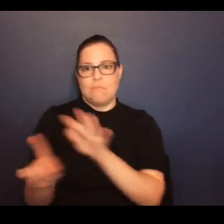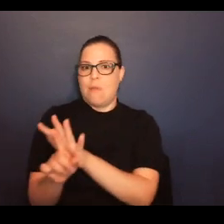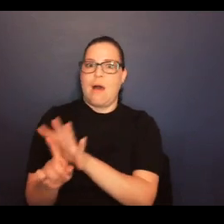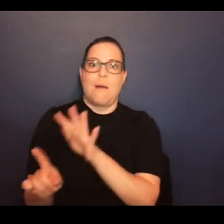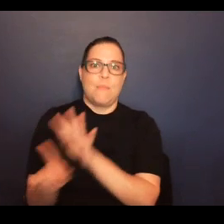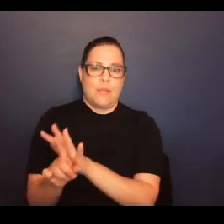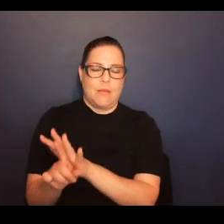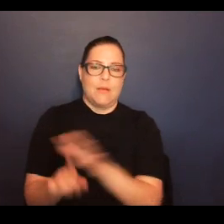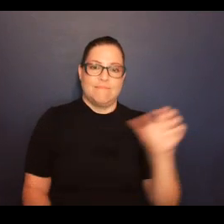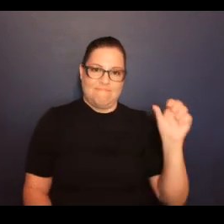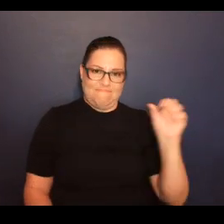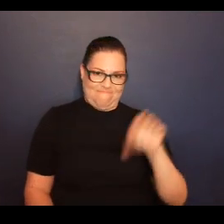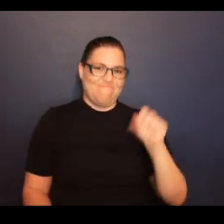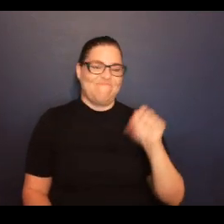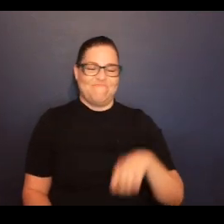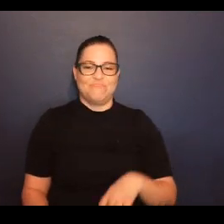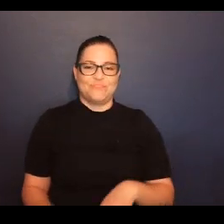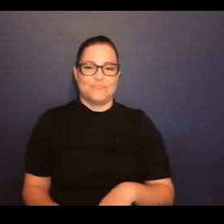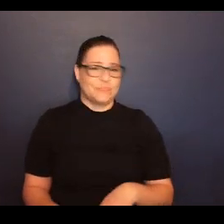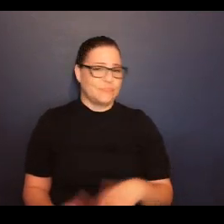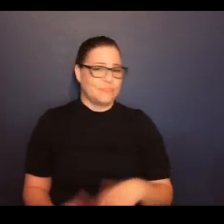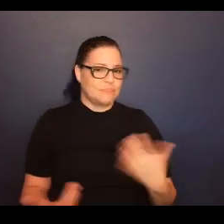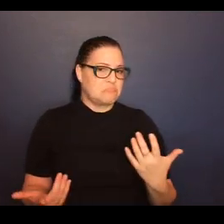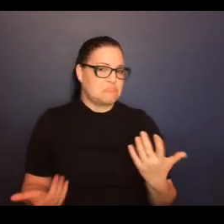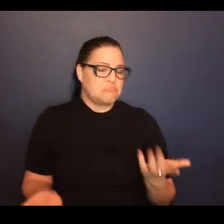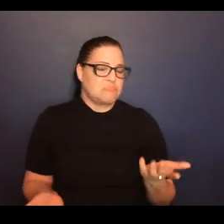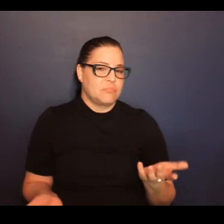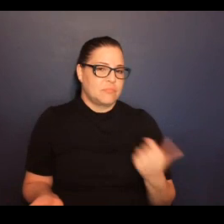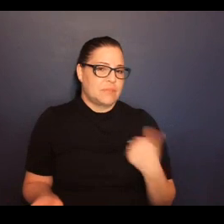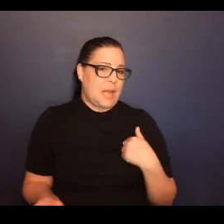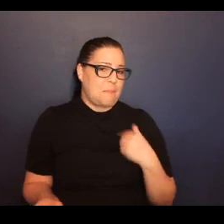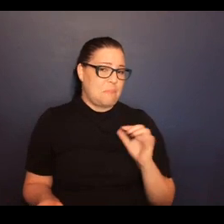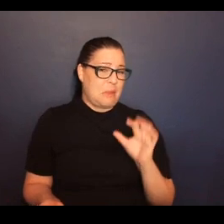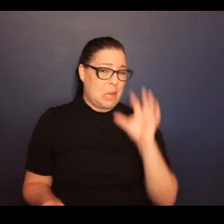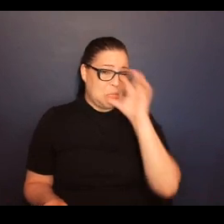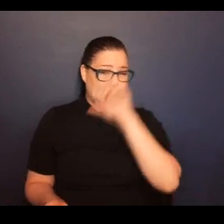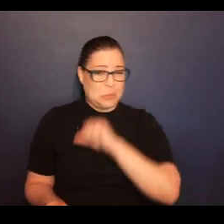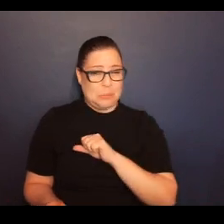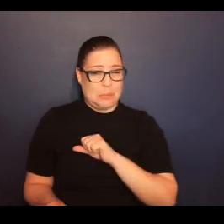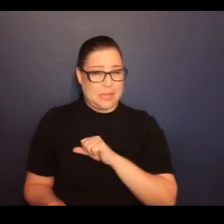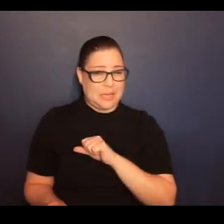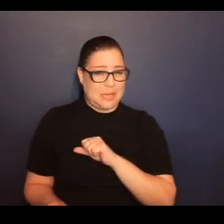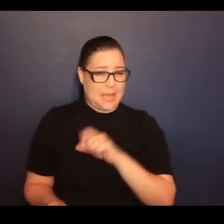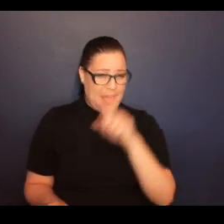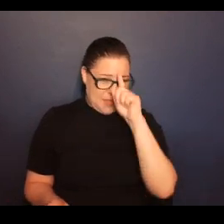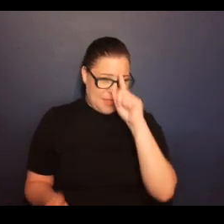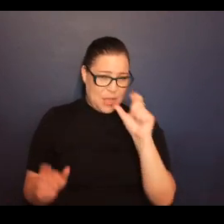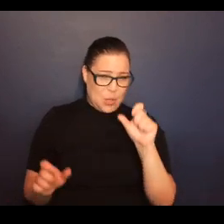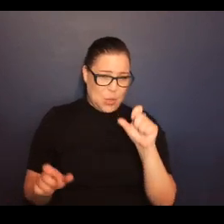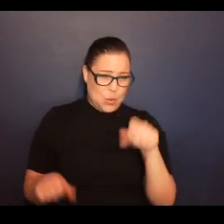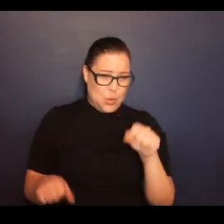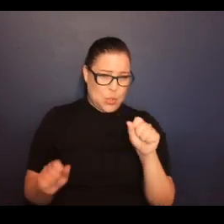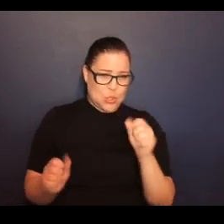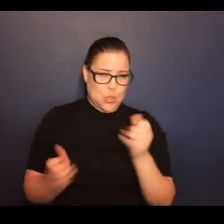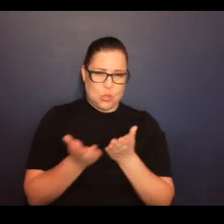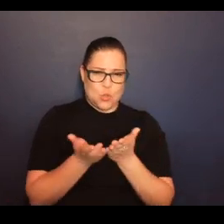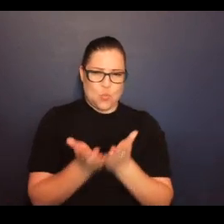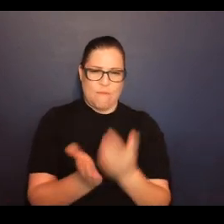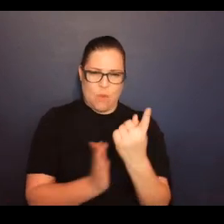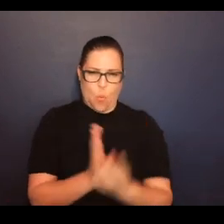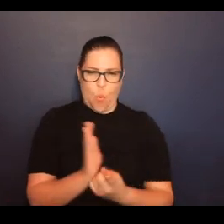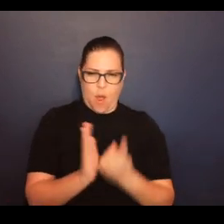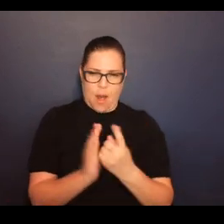thing. Was it any? I'm guessing it was pretty, because I think you can just take like 1 hour trip too. So was it